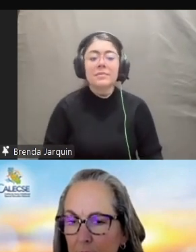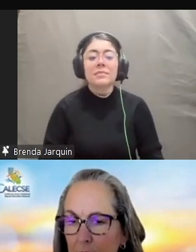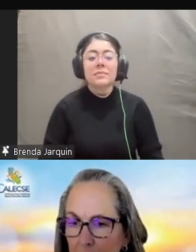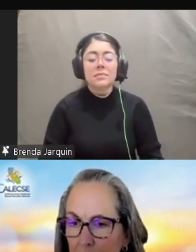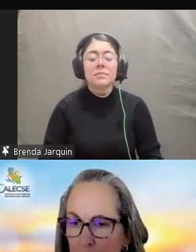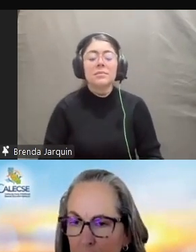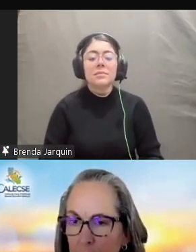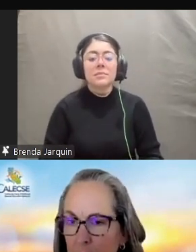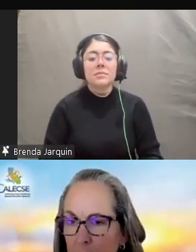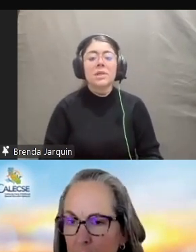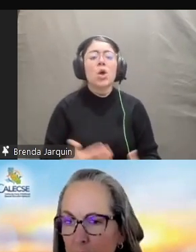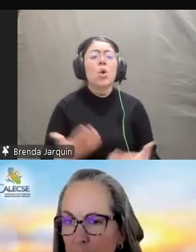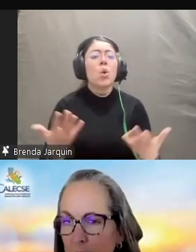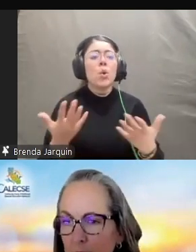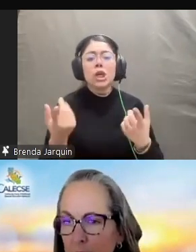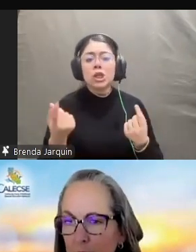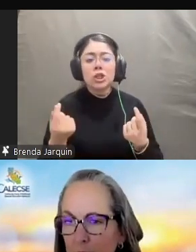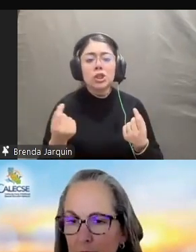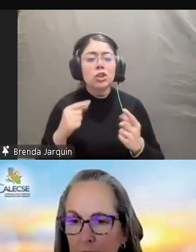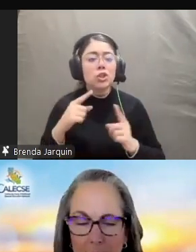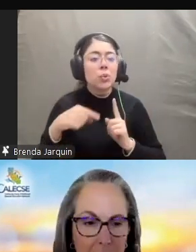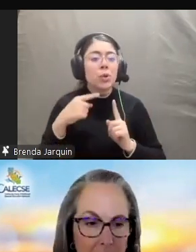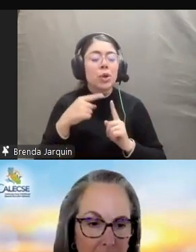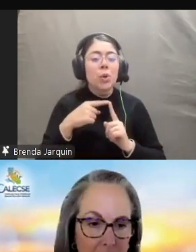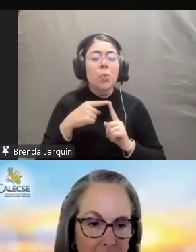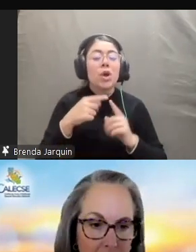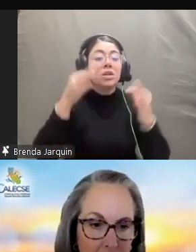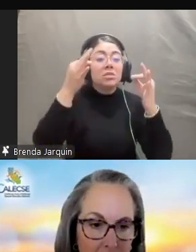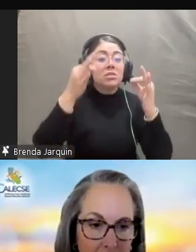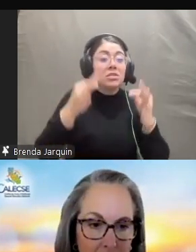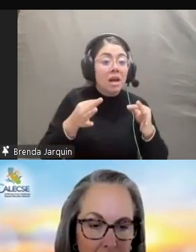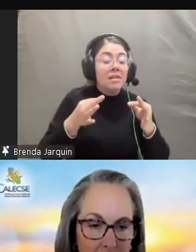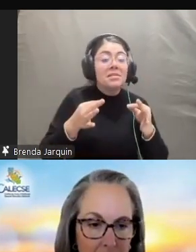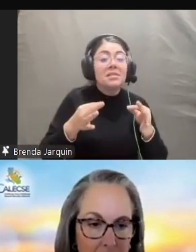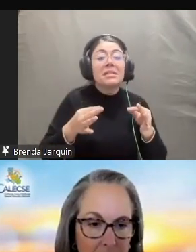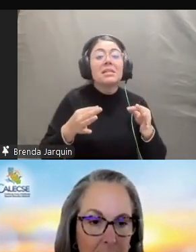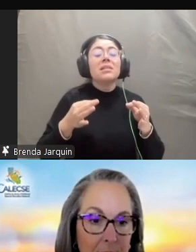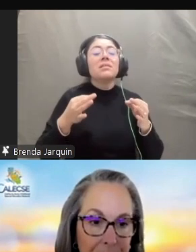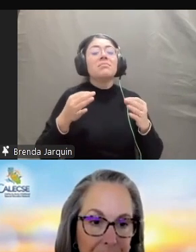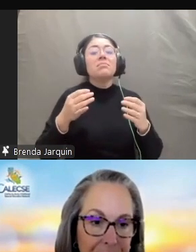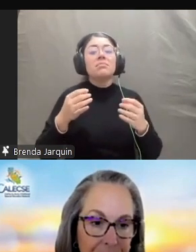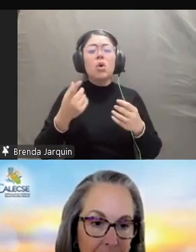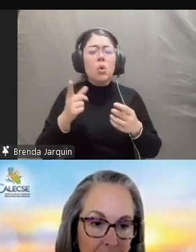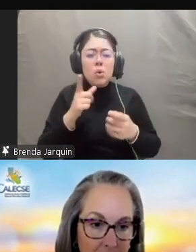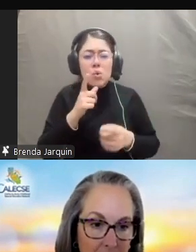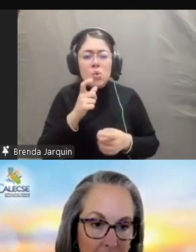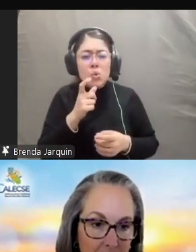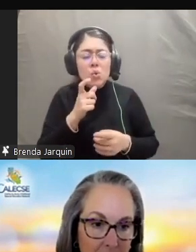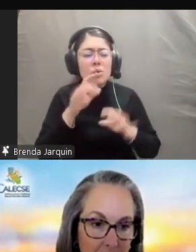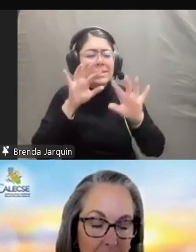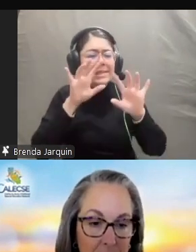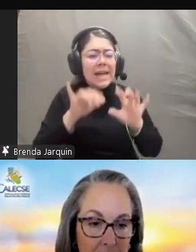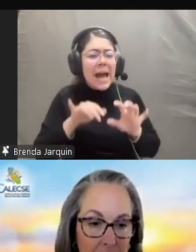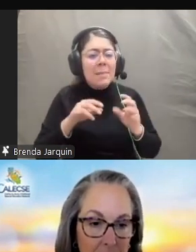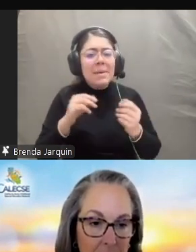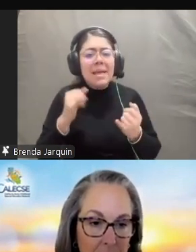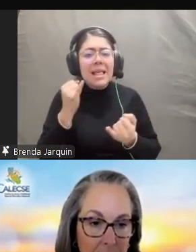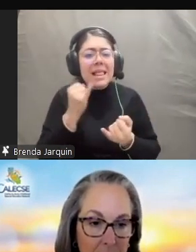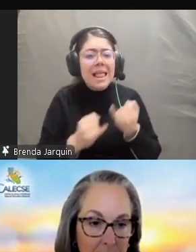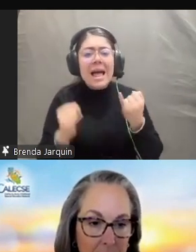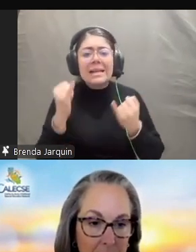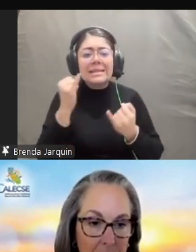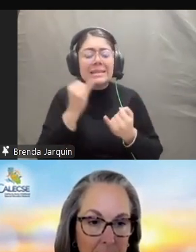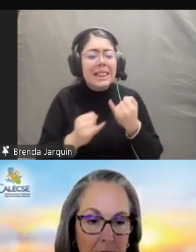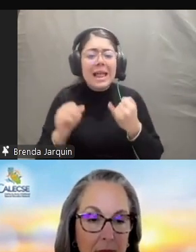finalized and making sure that, or excuse me, as you're finalizing it, who's drafting it, who's typing, who's